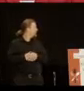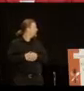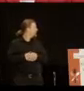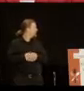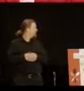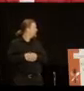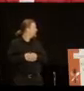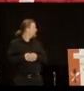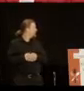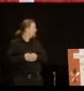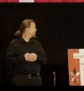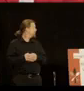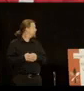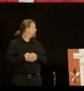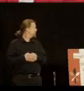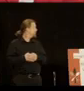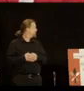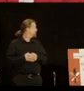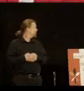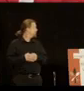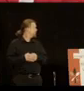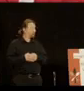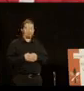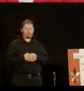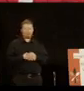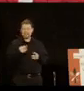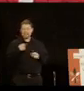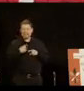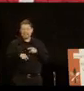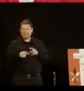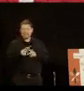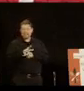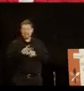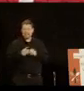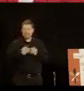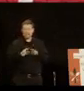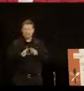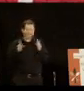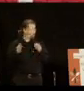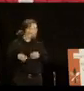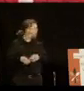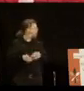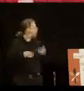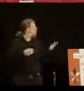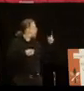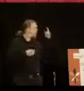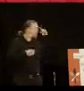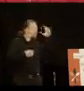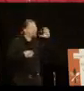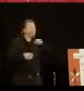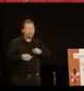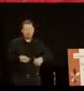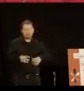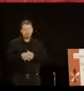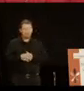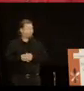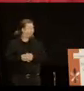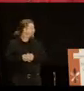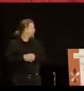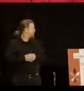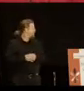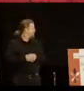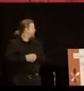Oh, I can't get it open. What is it? I don't know. Guess. I don't know. It's really difficult to